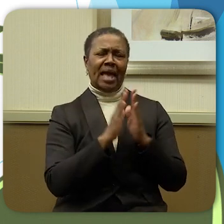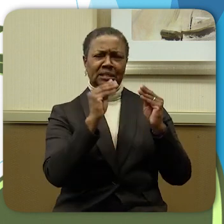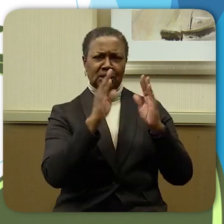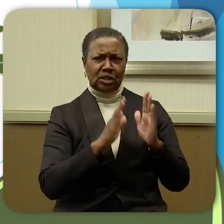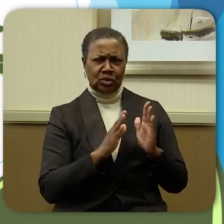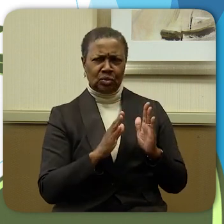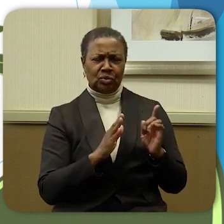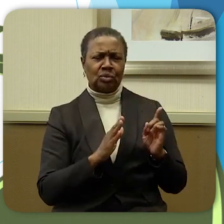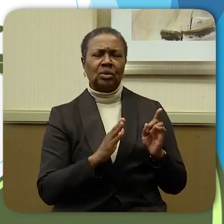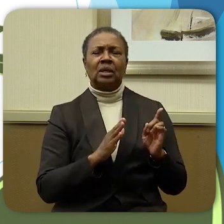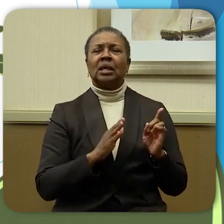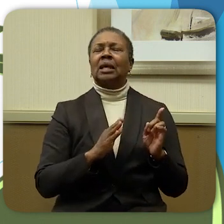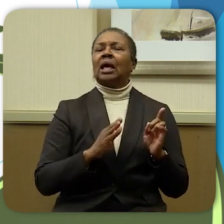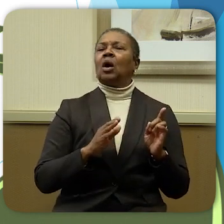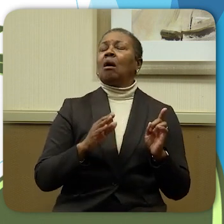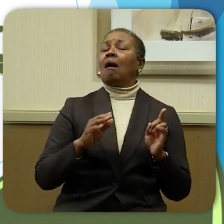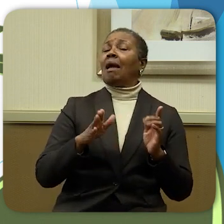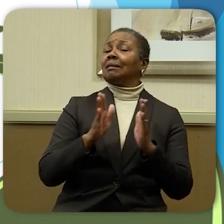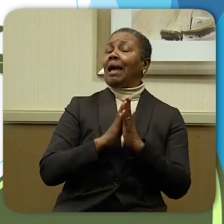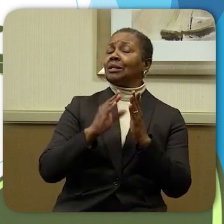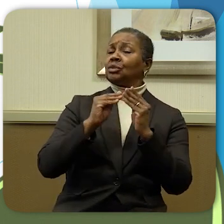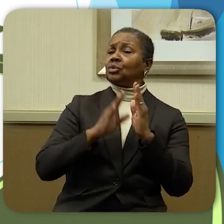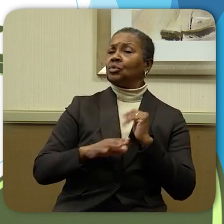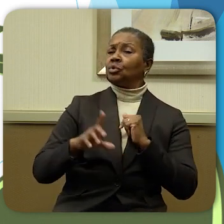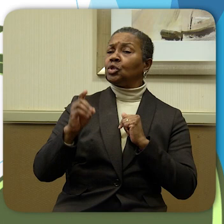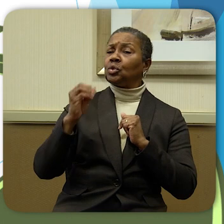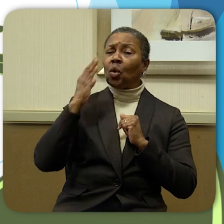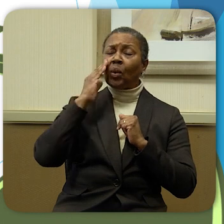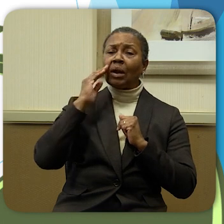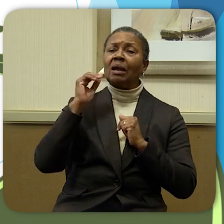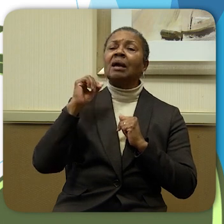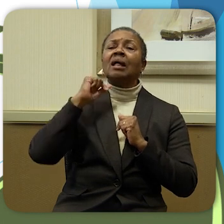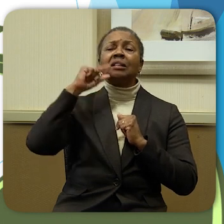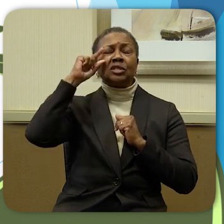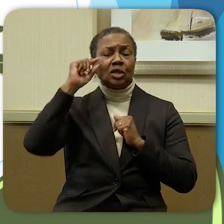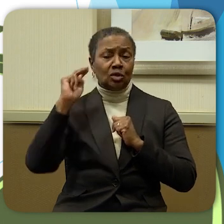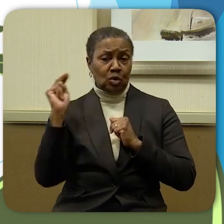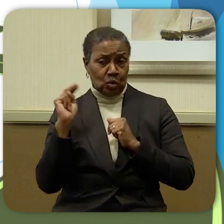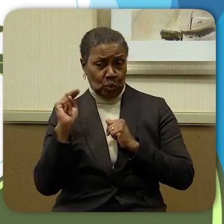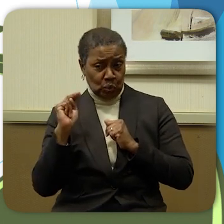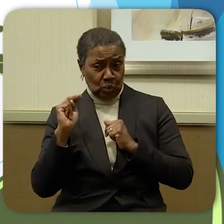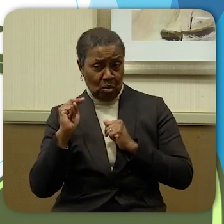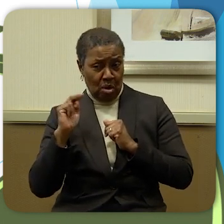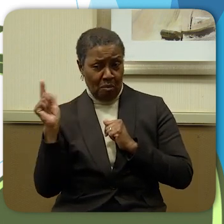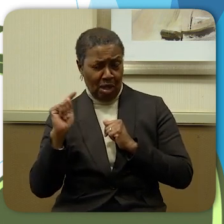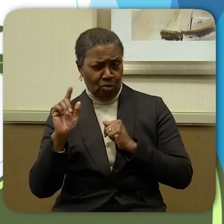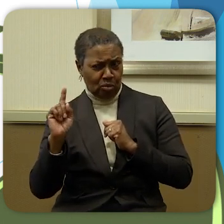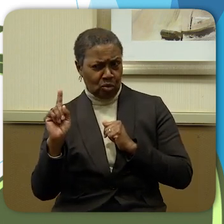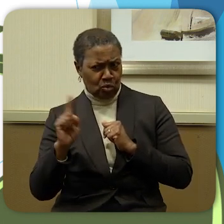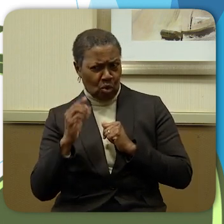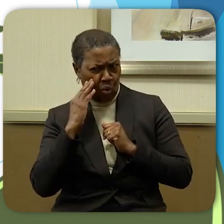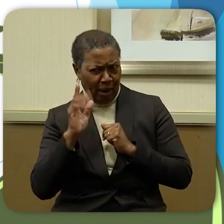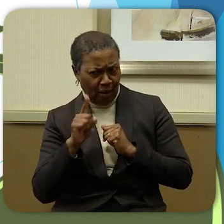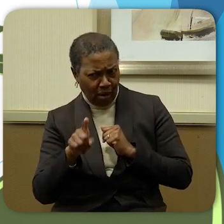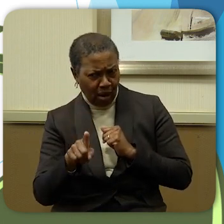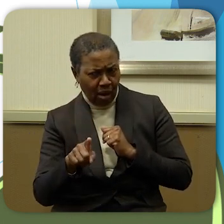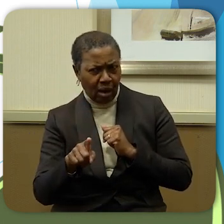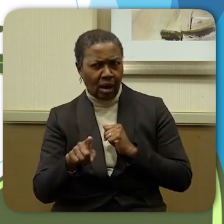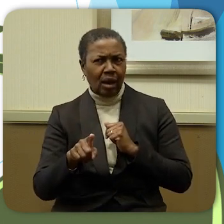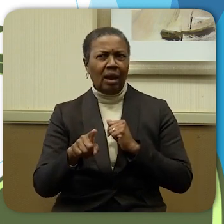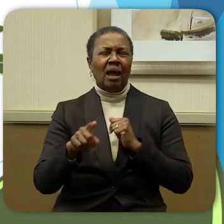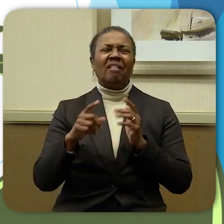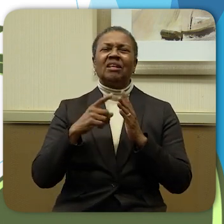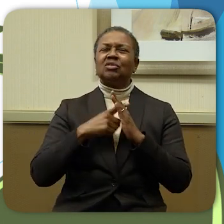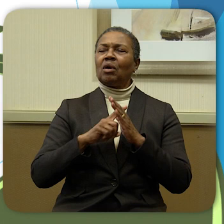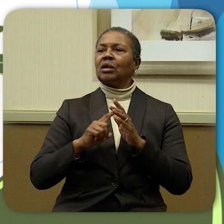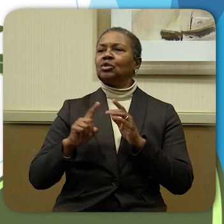they know where the gender neutral bathrooms are in your school, those types of things. So getting some type of data. And then starting